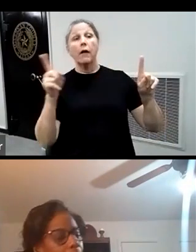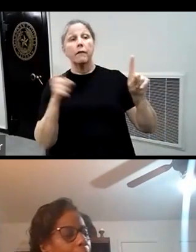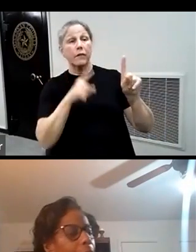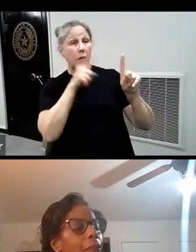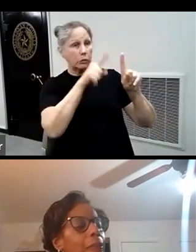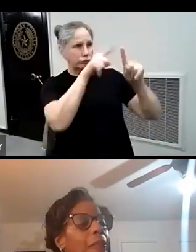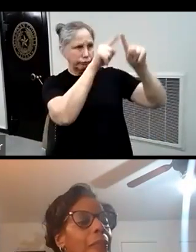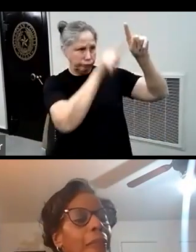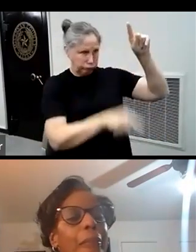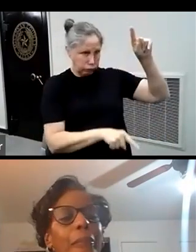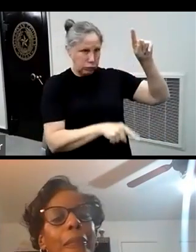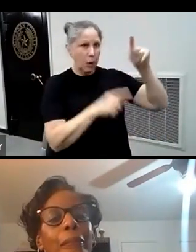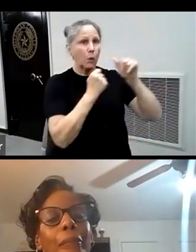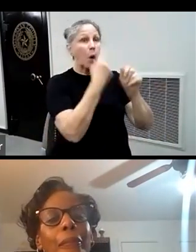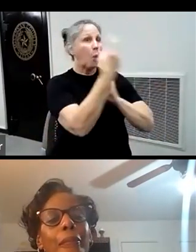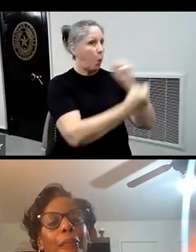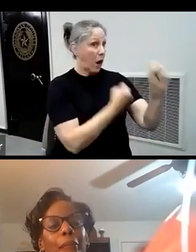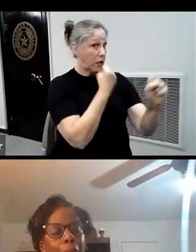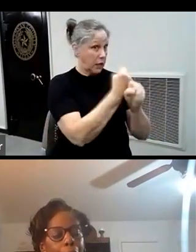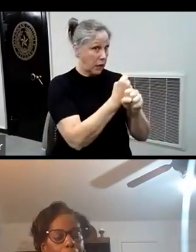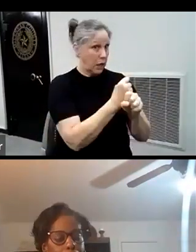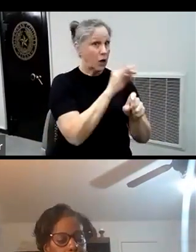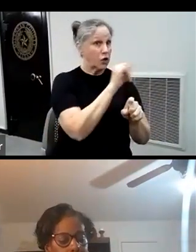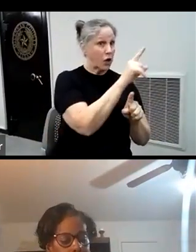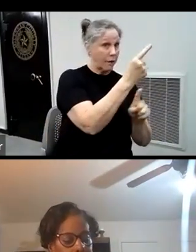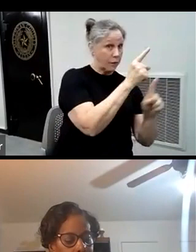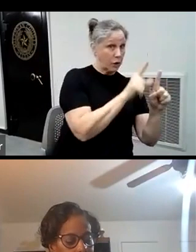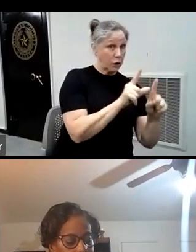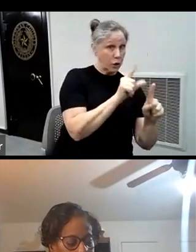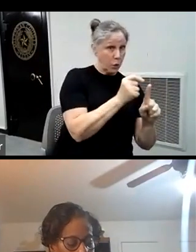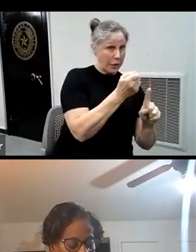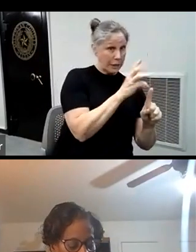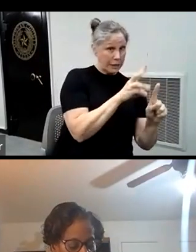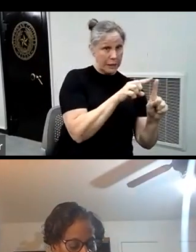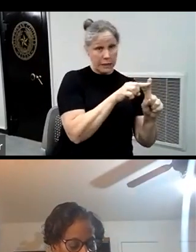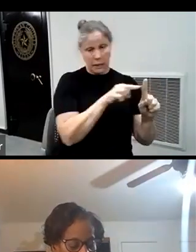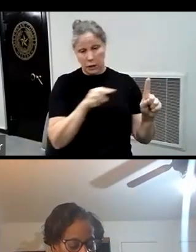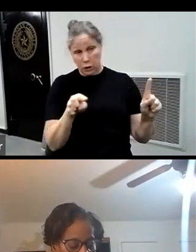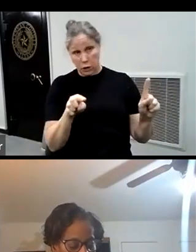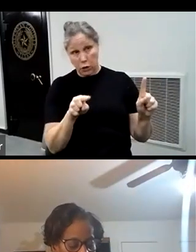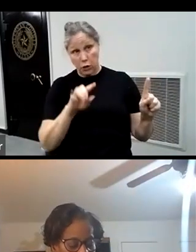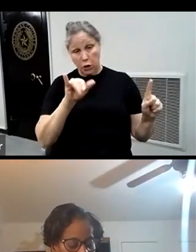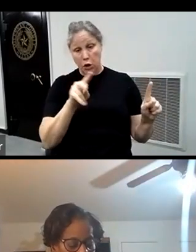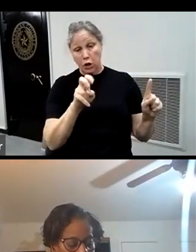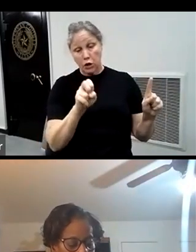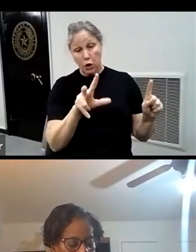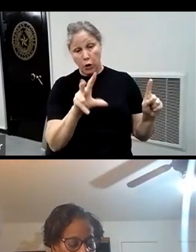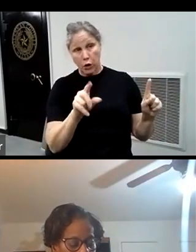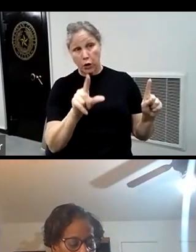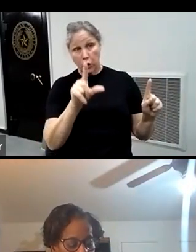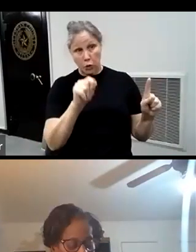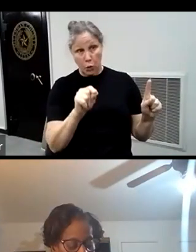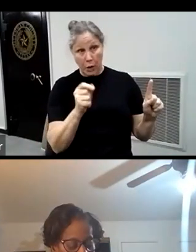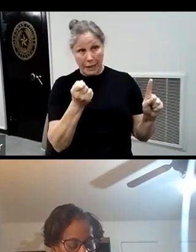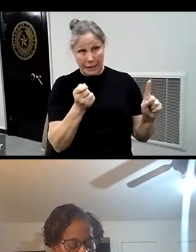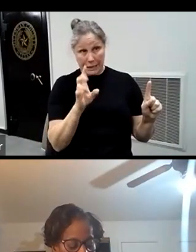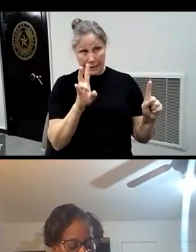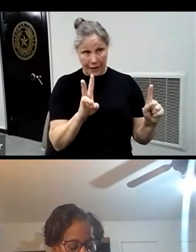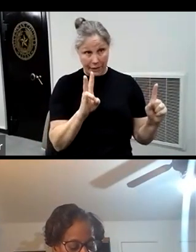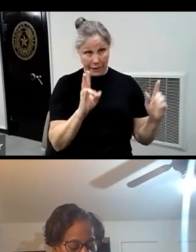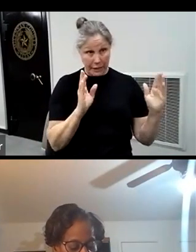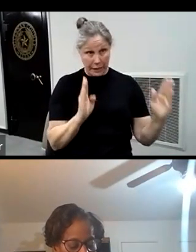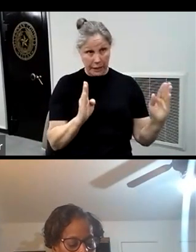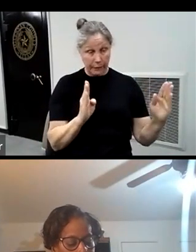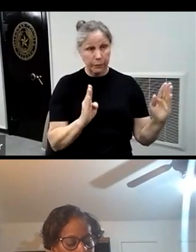this contract was for 1 year starting July 1st, 2016 through June 30th, 2017.